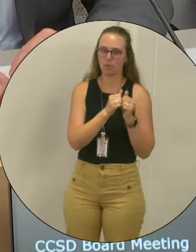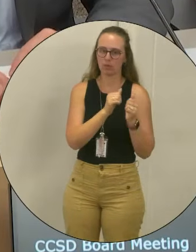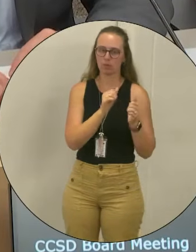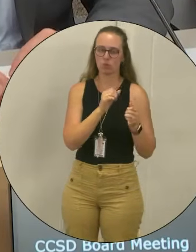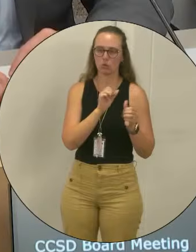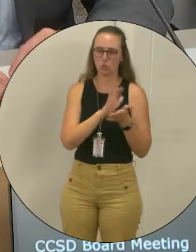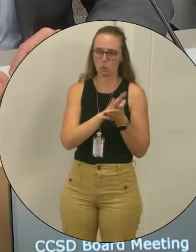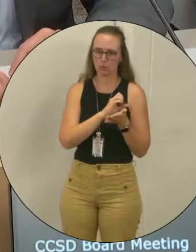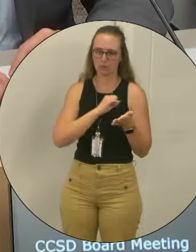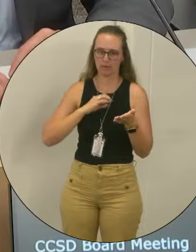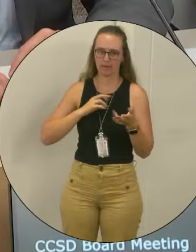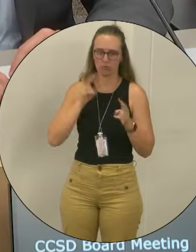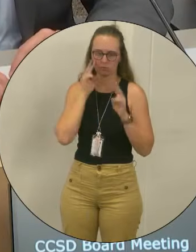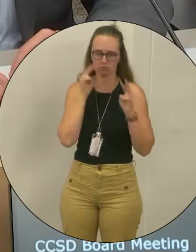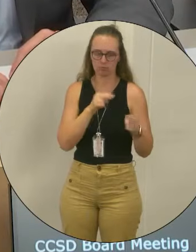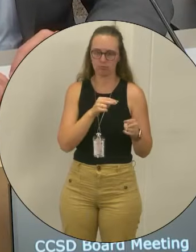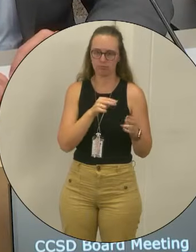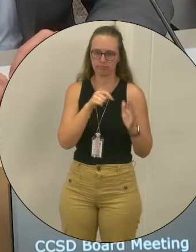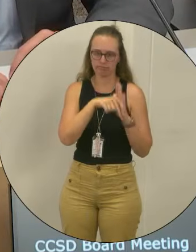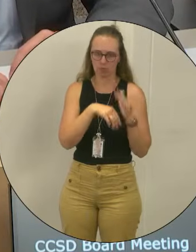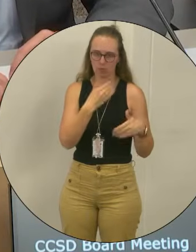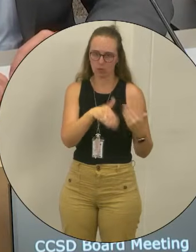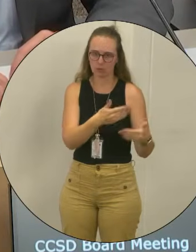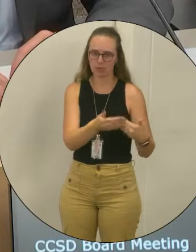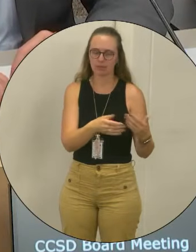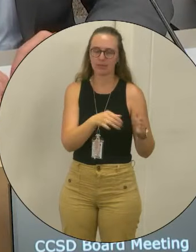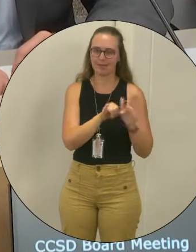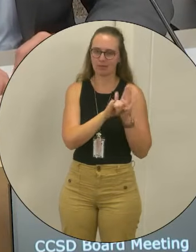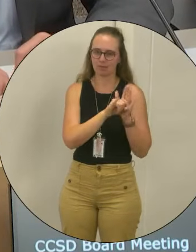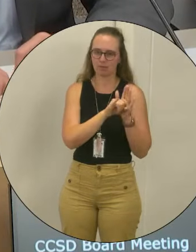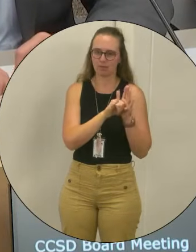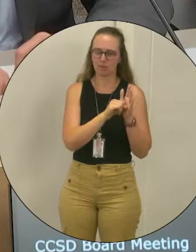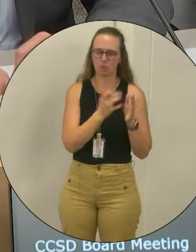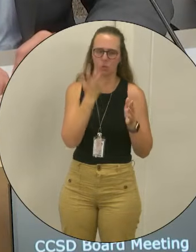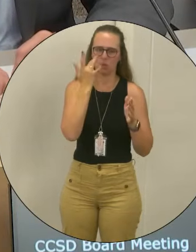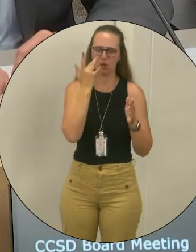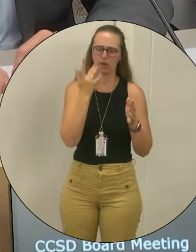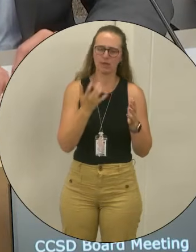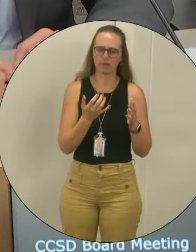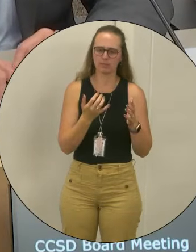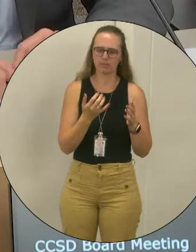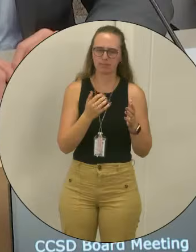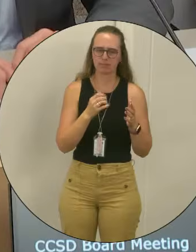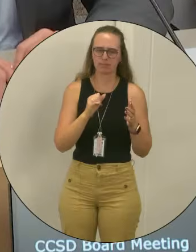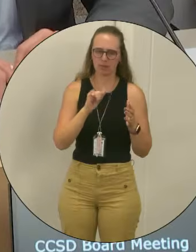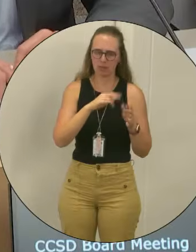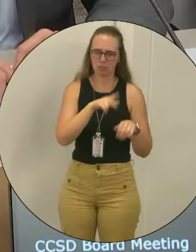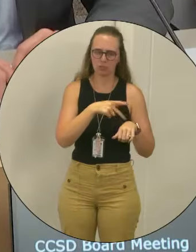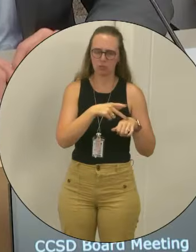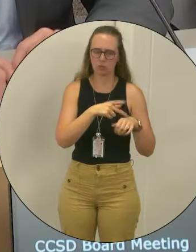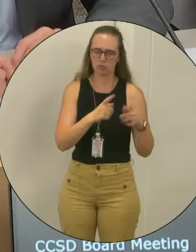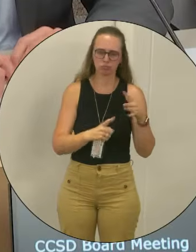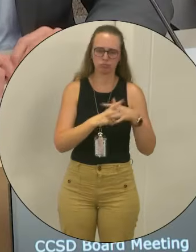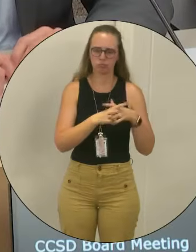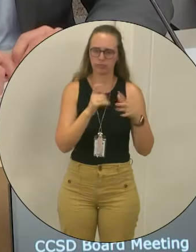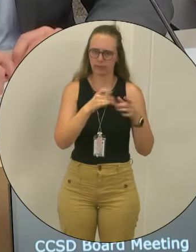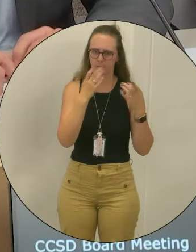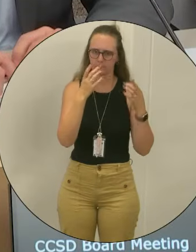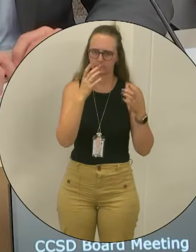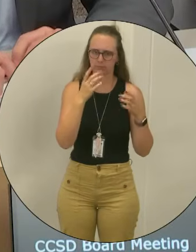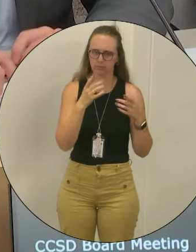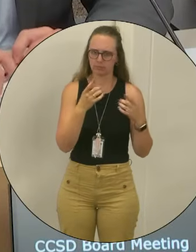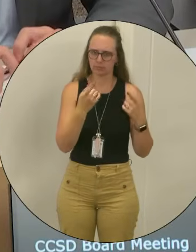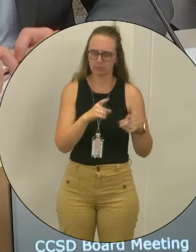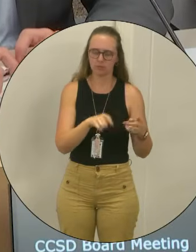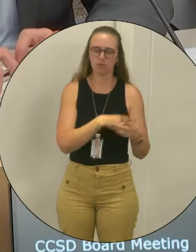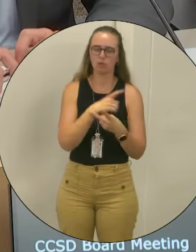to review the investigation process and identify as to why the administrator came up with those conclusions. And